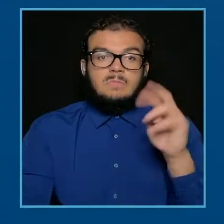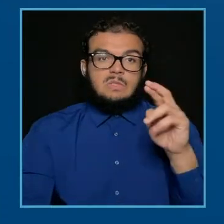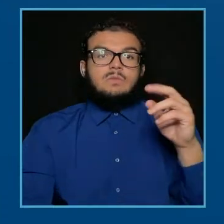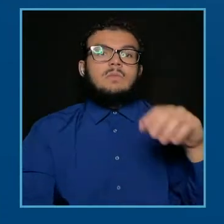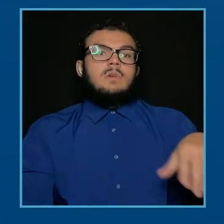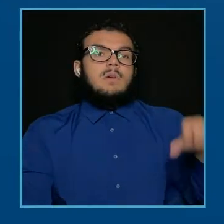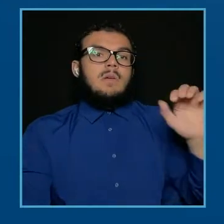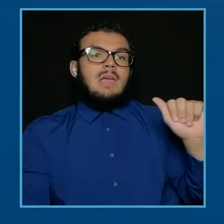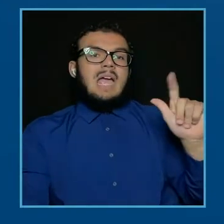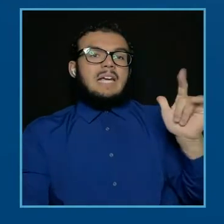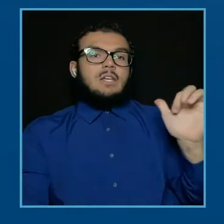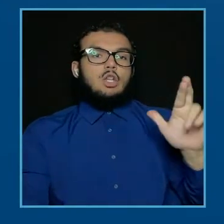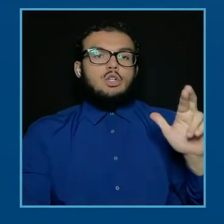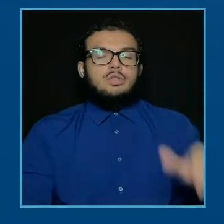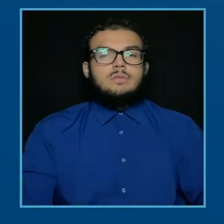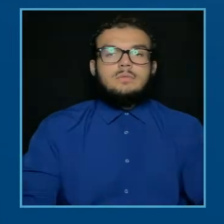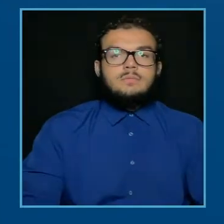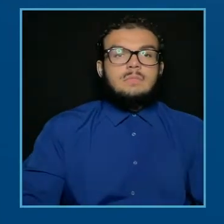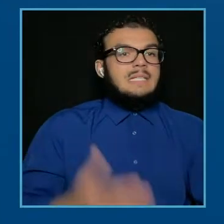Aguilar? Yeah.